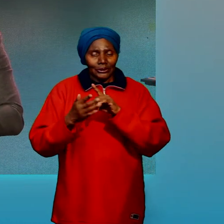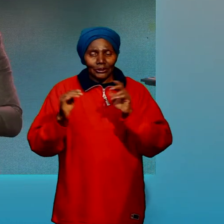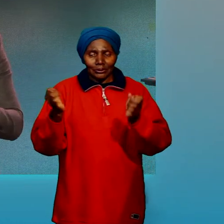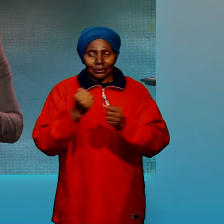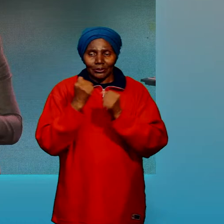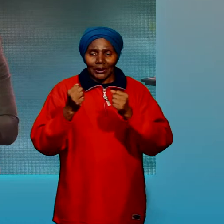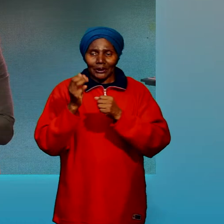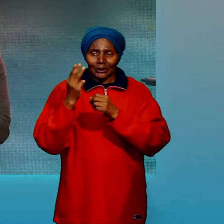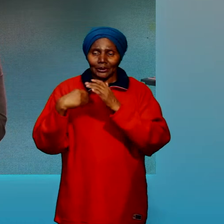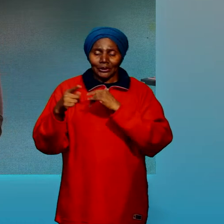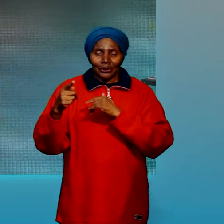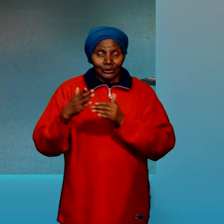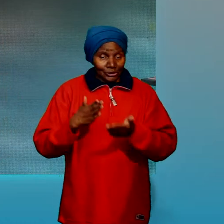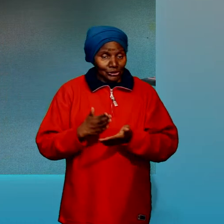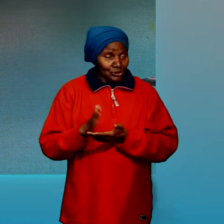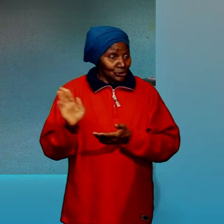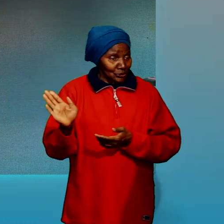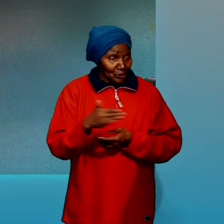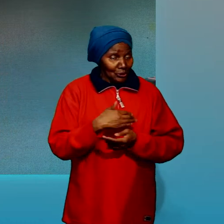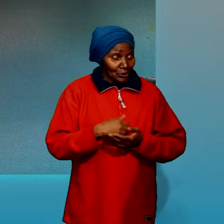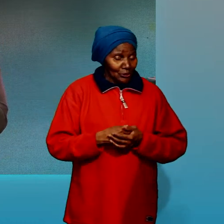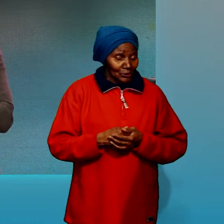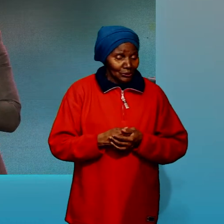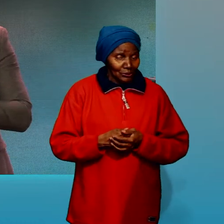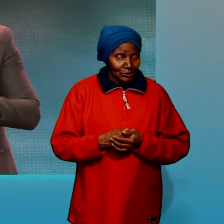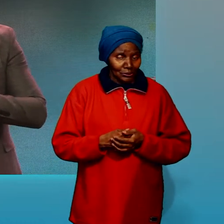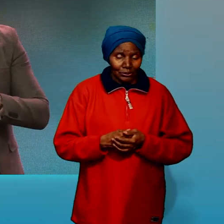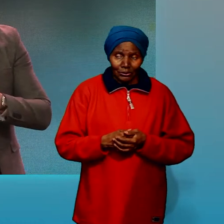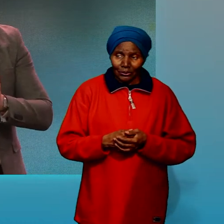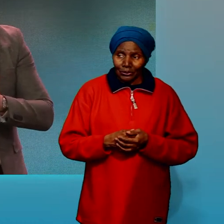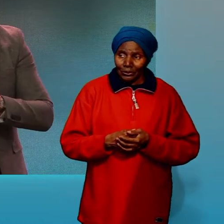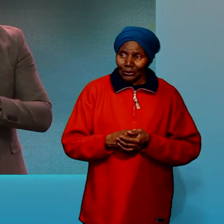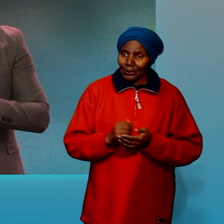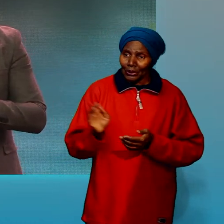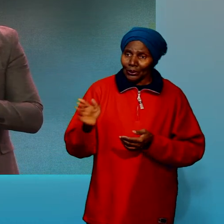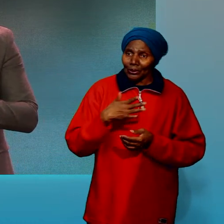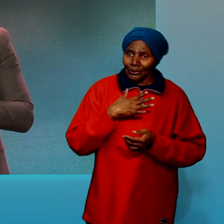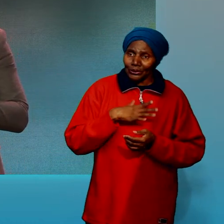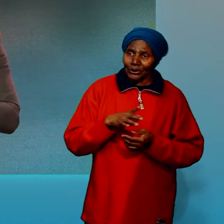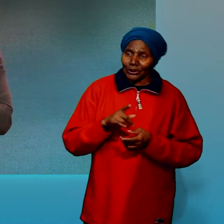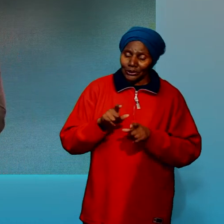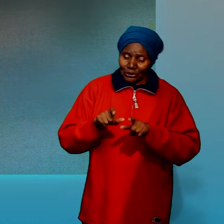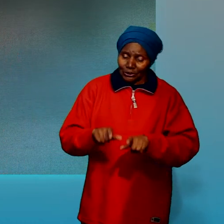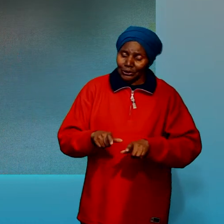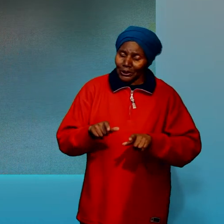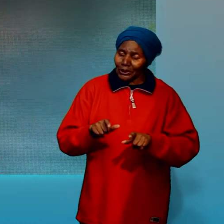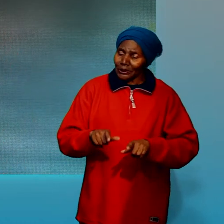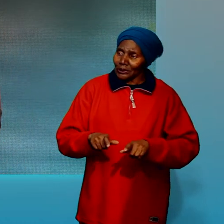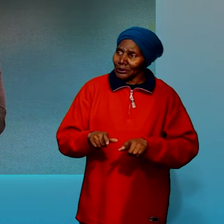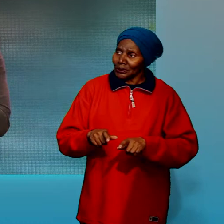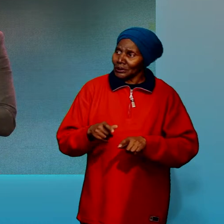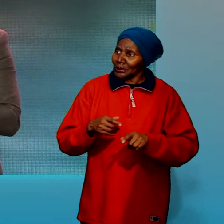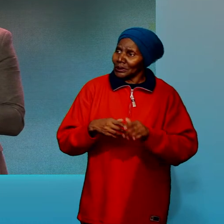And it's true for all of us. We probably all need to abide more,